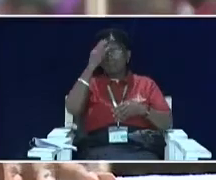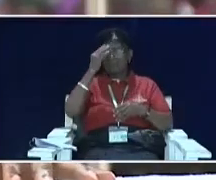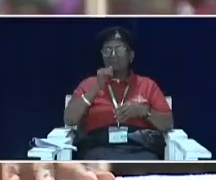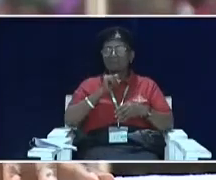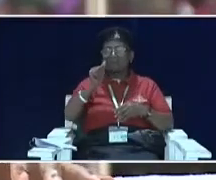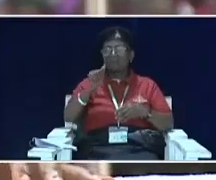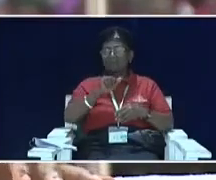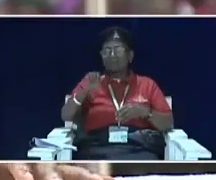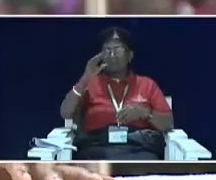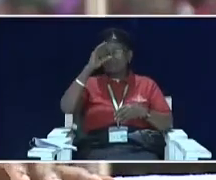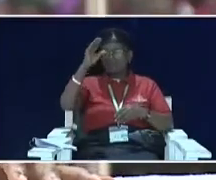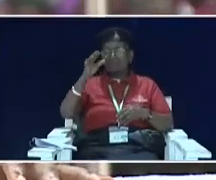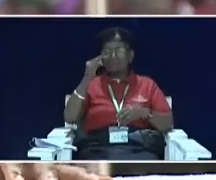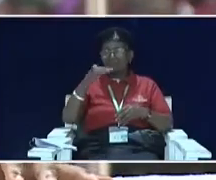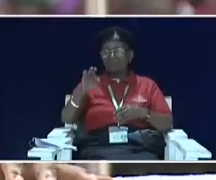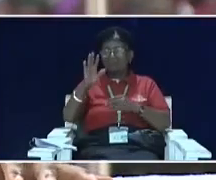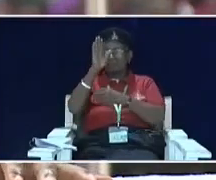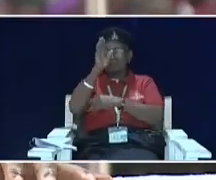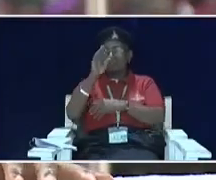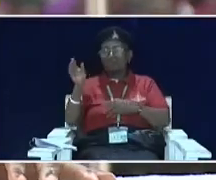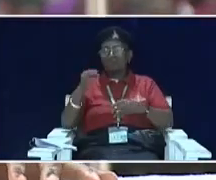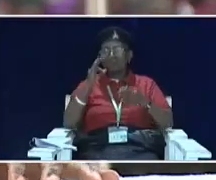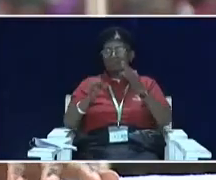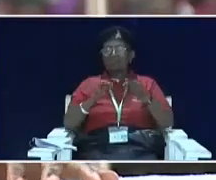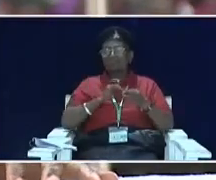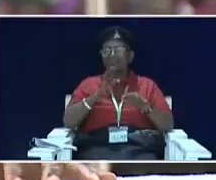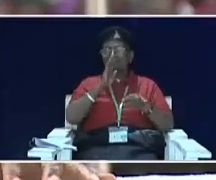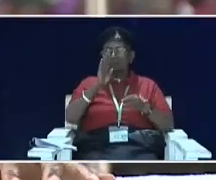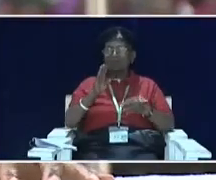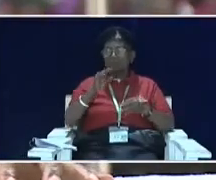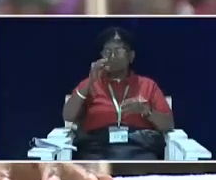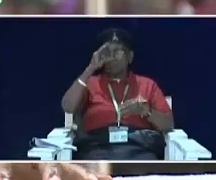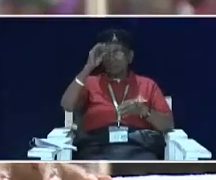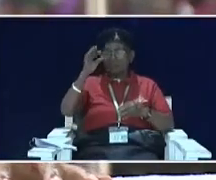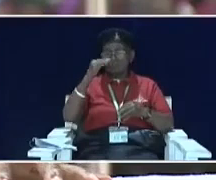have come to arrest me. If I be a man of God, let fire fall."